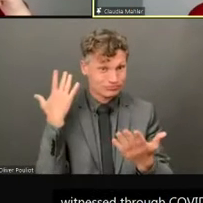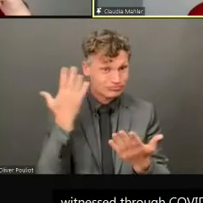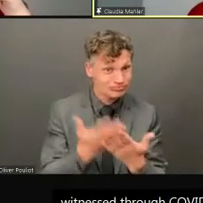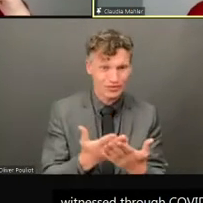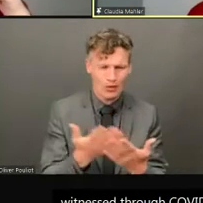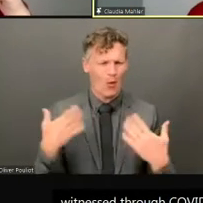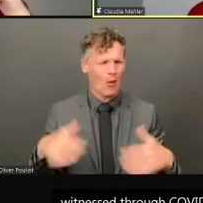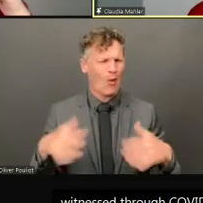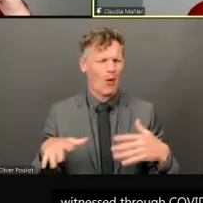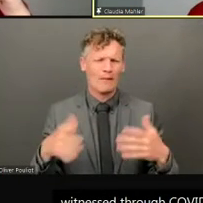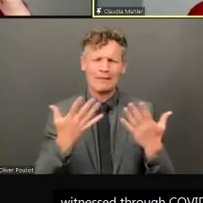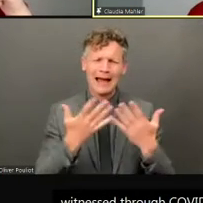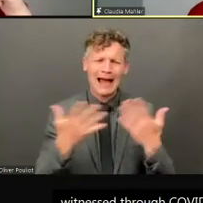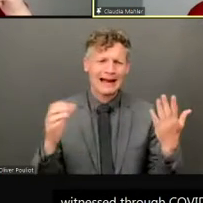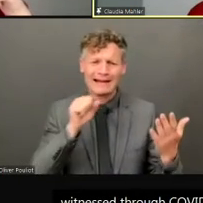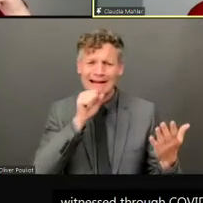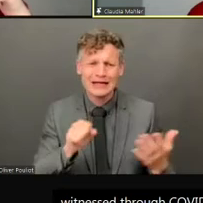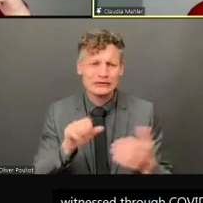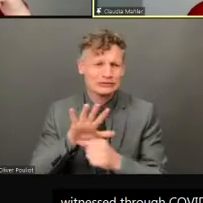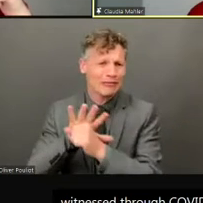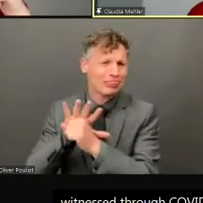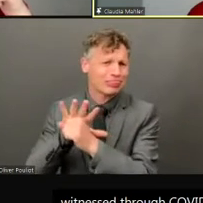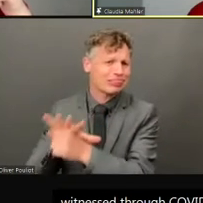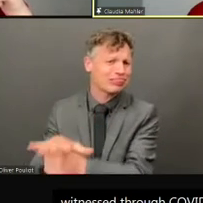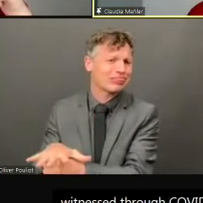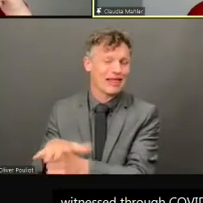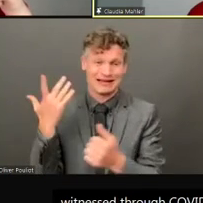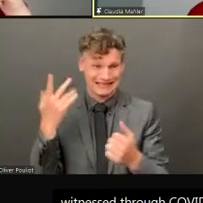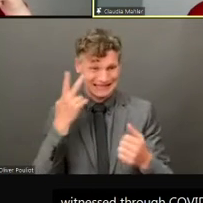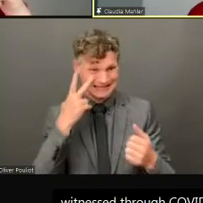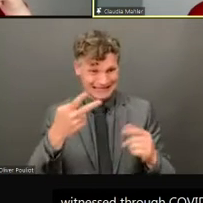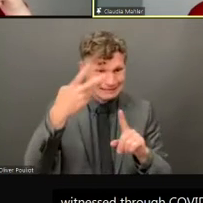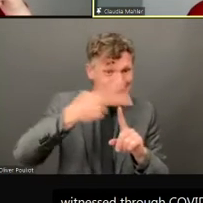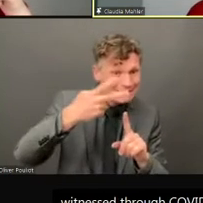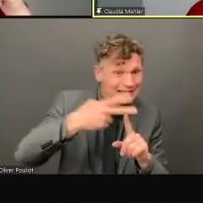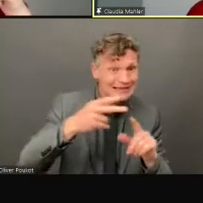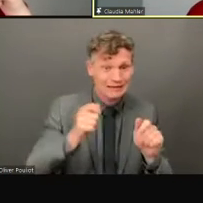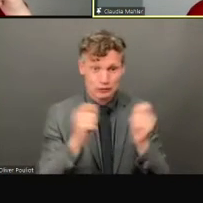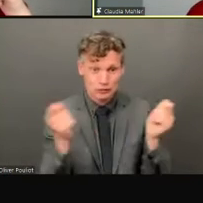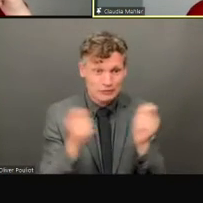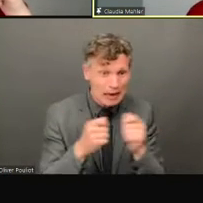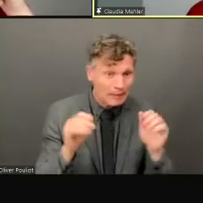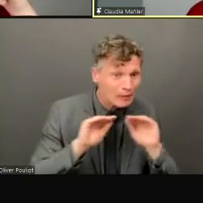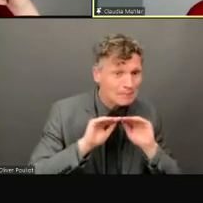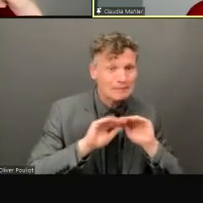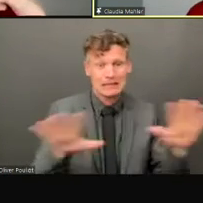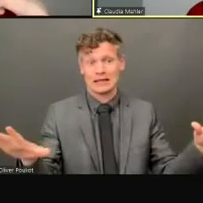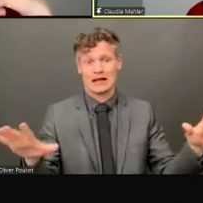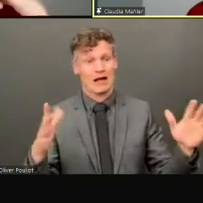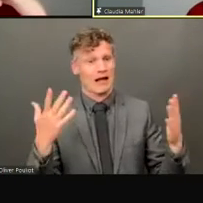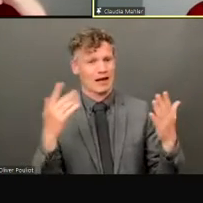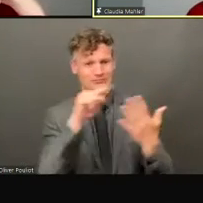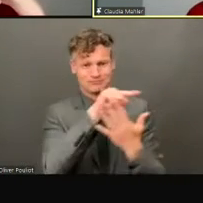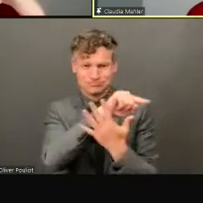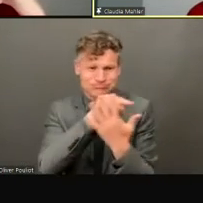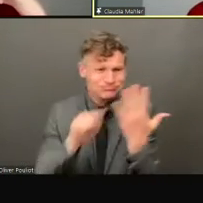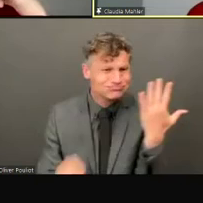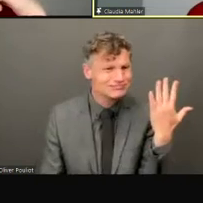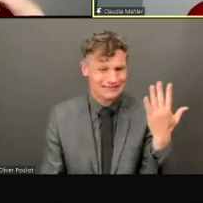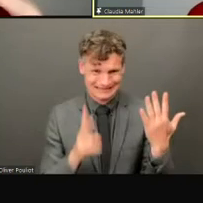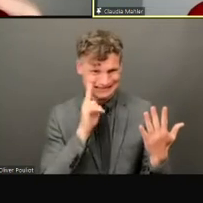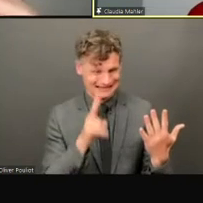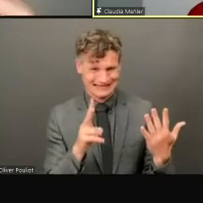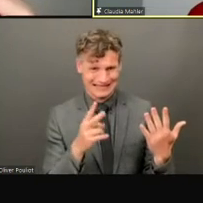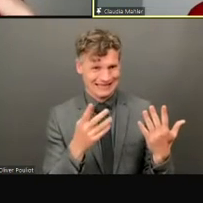was spelled out in the media. It was spelled out when it came to different political agendas.